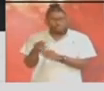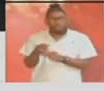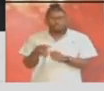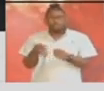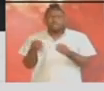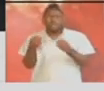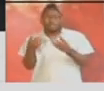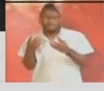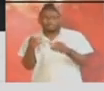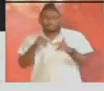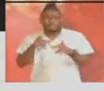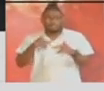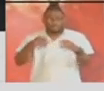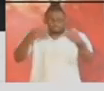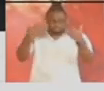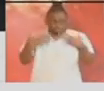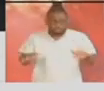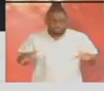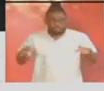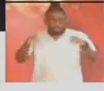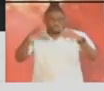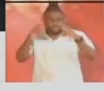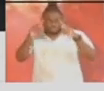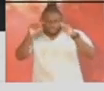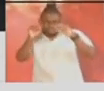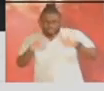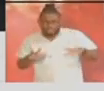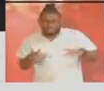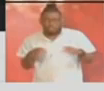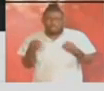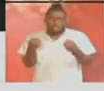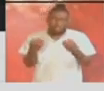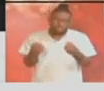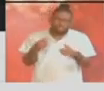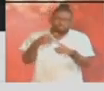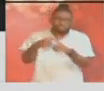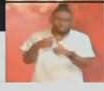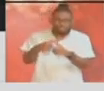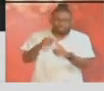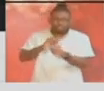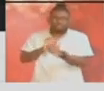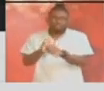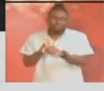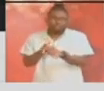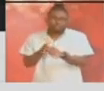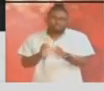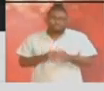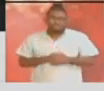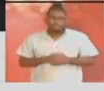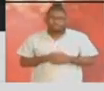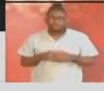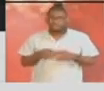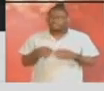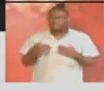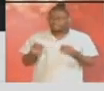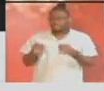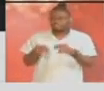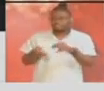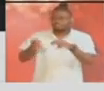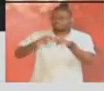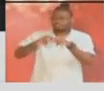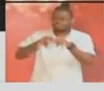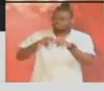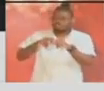for respiratory illness and have come back as positive for COVID-19. And we see that that would have increased from around 2 to 3% in